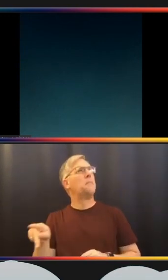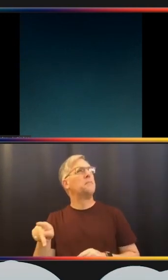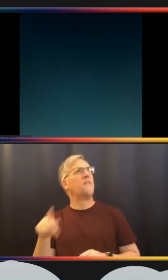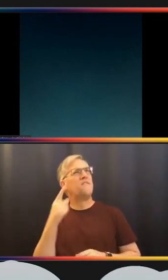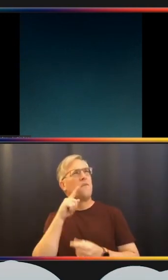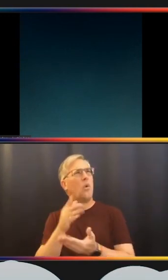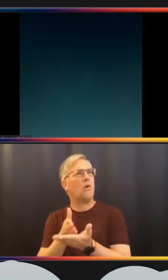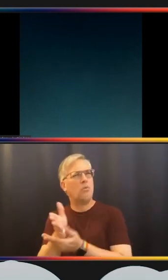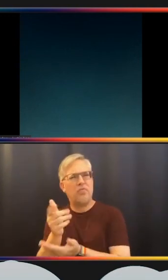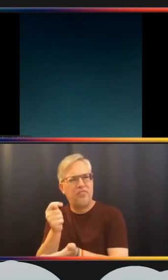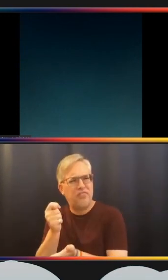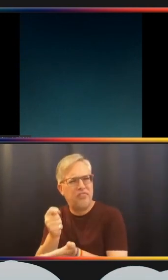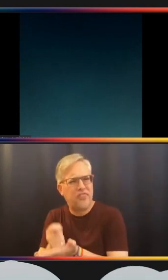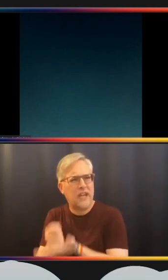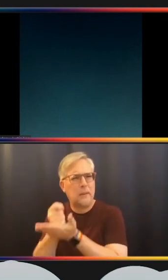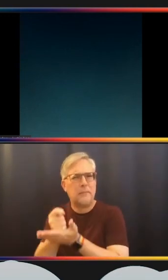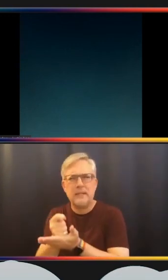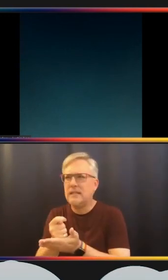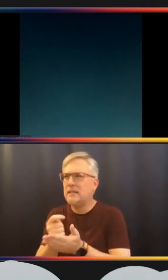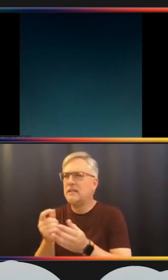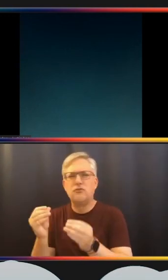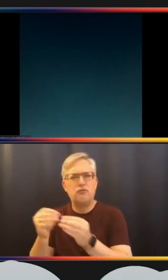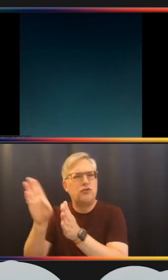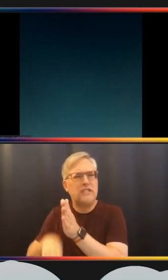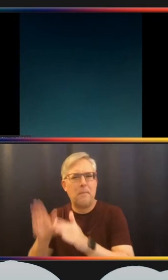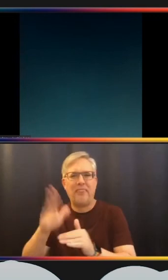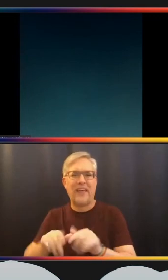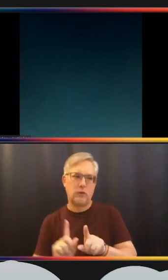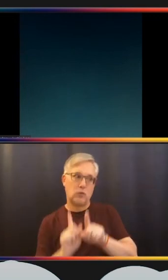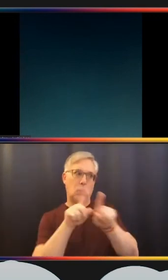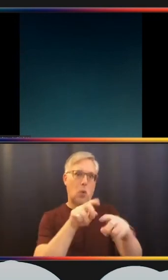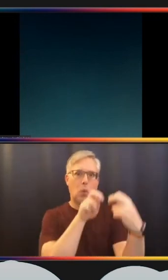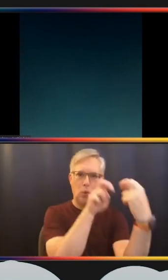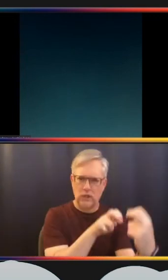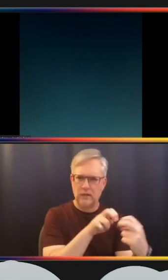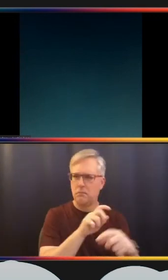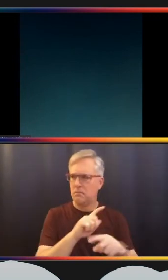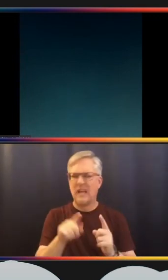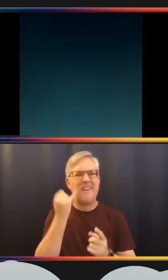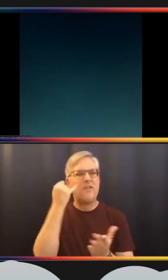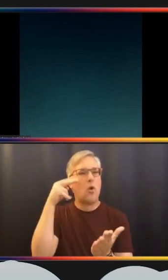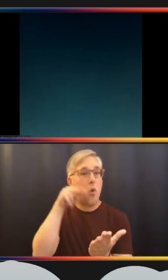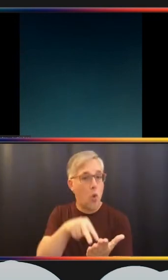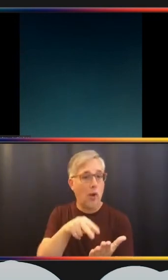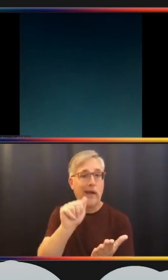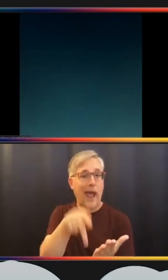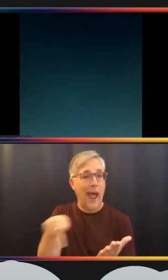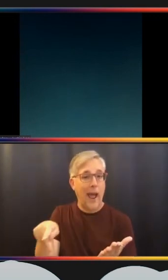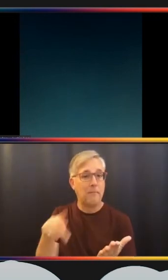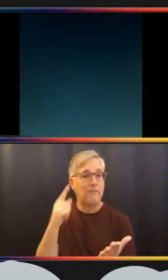way cheaper. I just wish I knew the names. But I'm sure if you look up therapy apps, they're there.